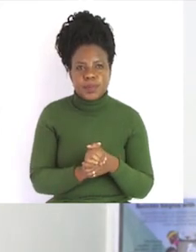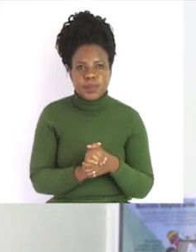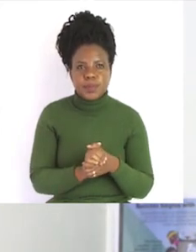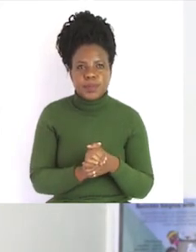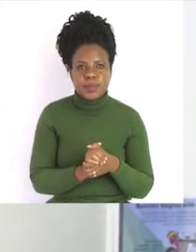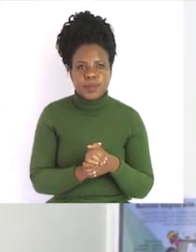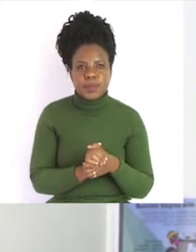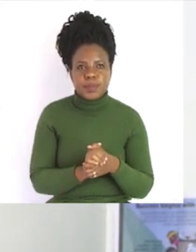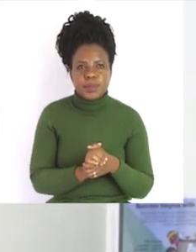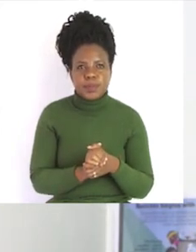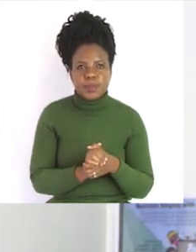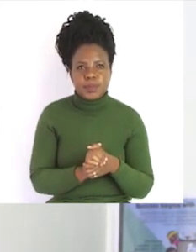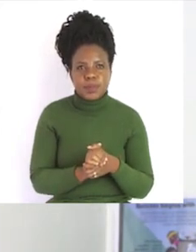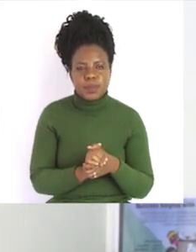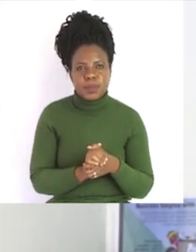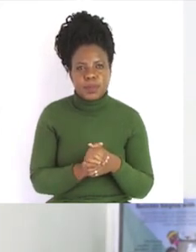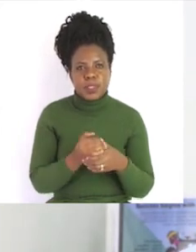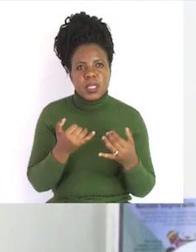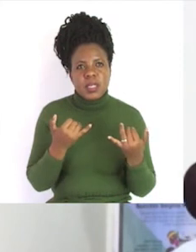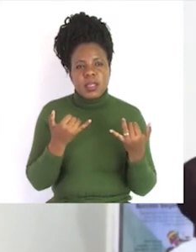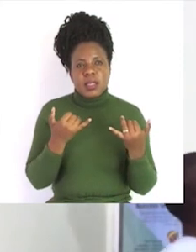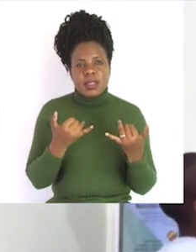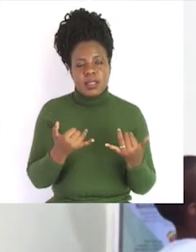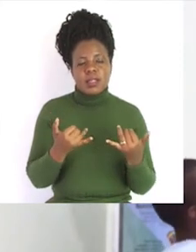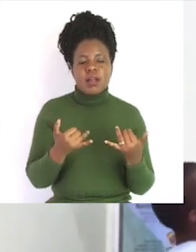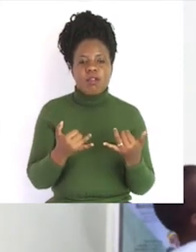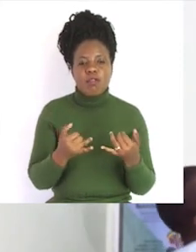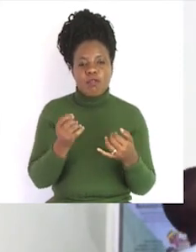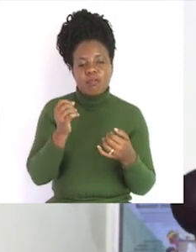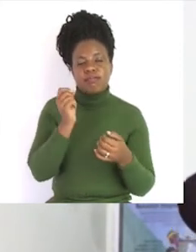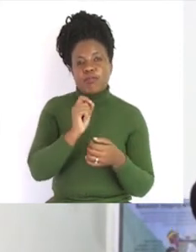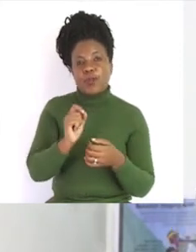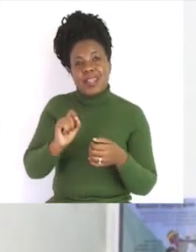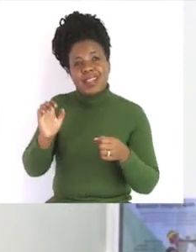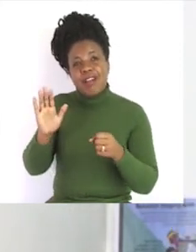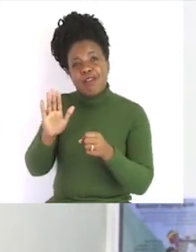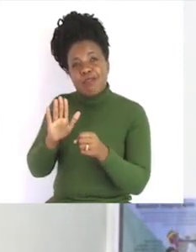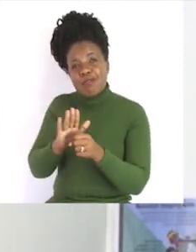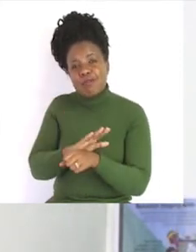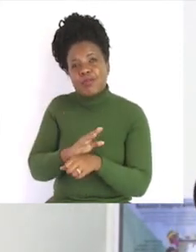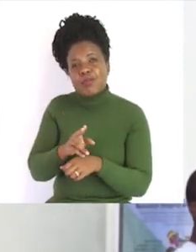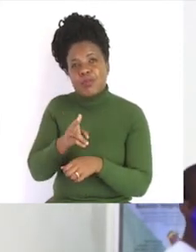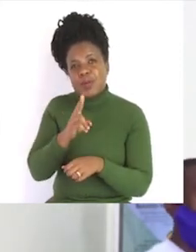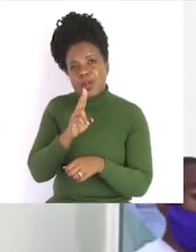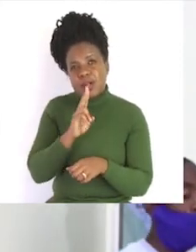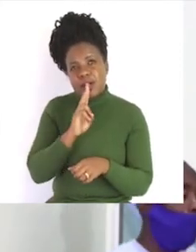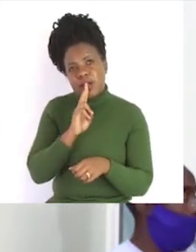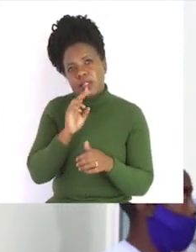this whole answer as a decimal fraction, keeping in mind that our whole was 5?